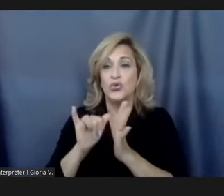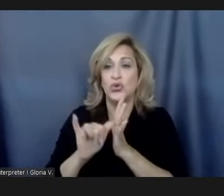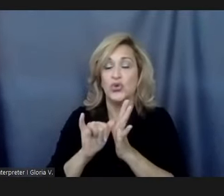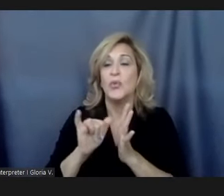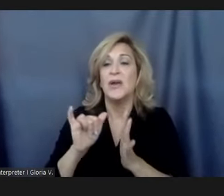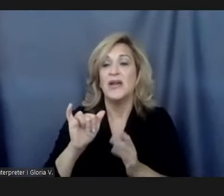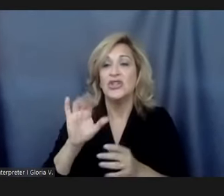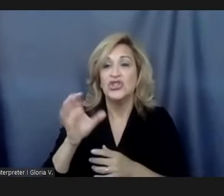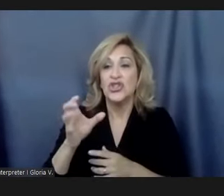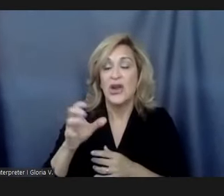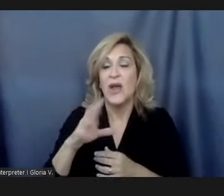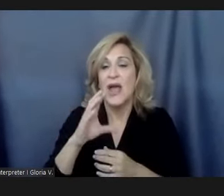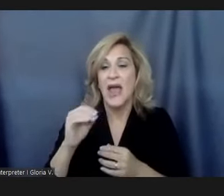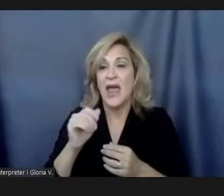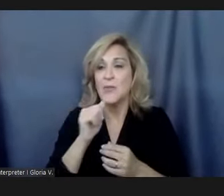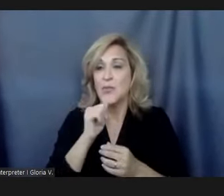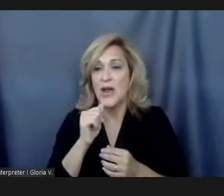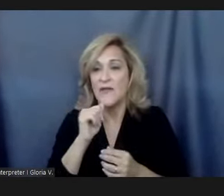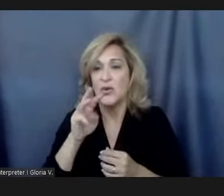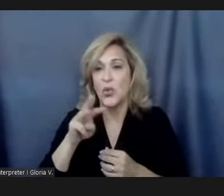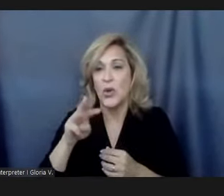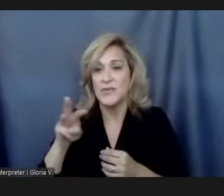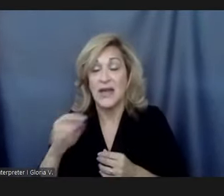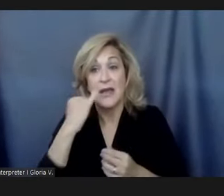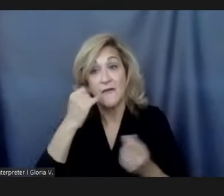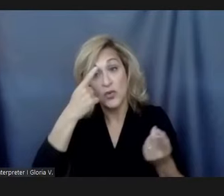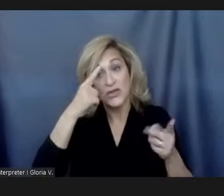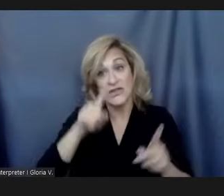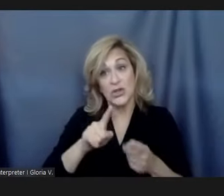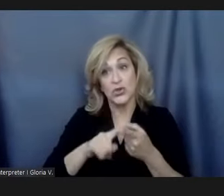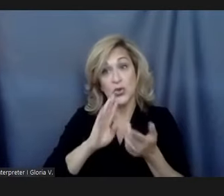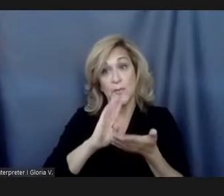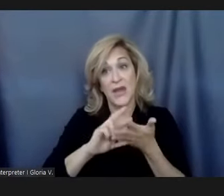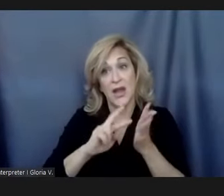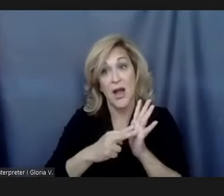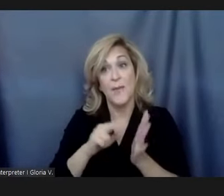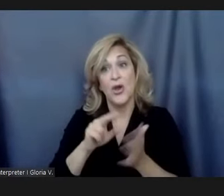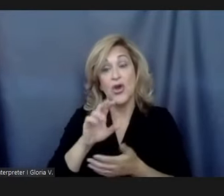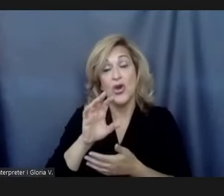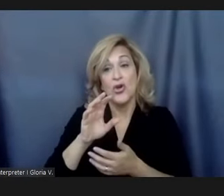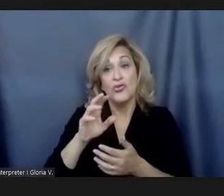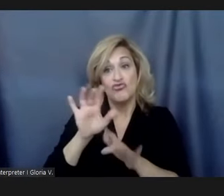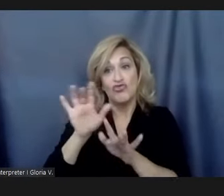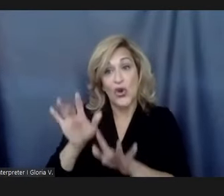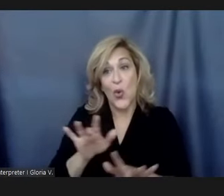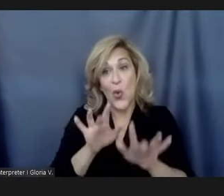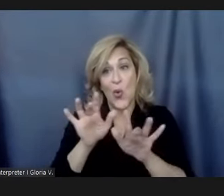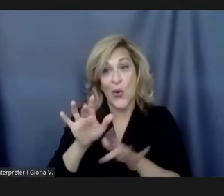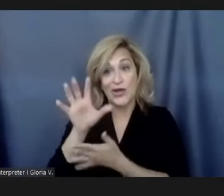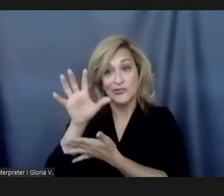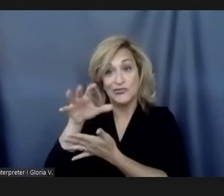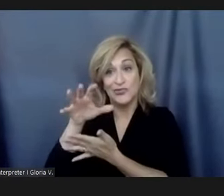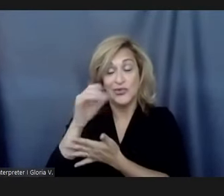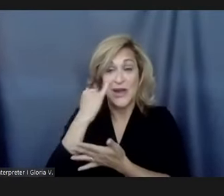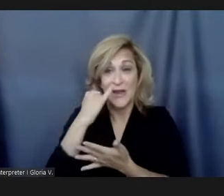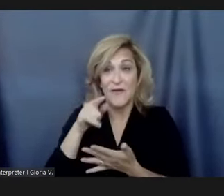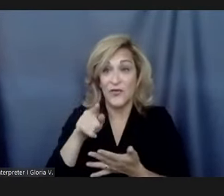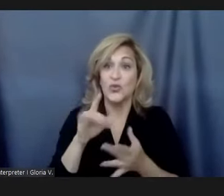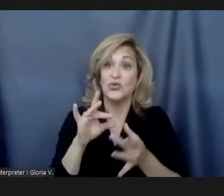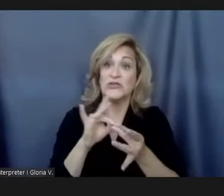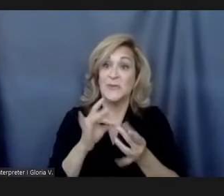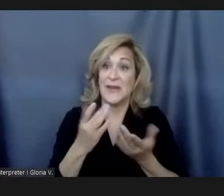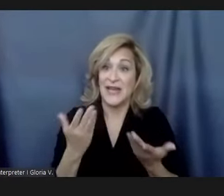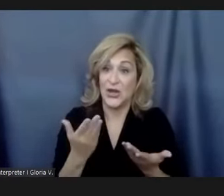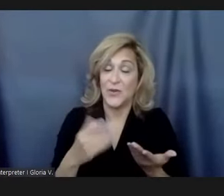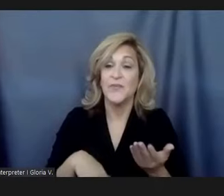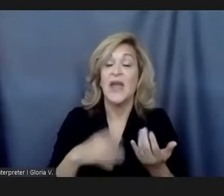By attending this virtual webinar, you are consenting to be recorded. We will now begin the public comment